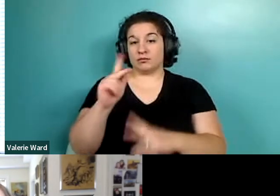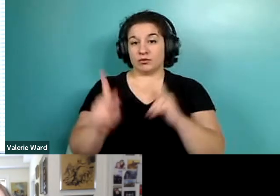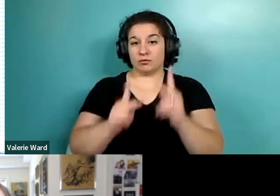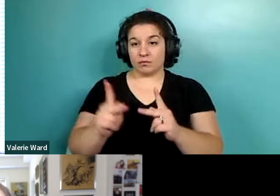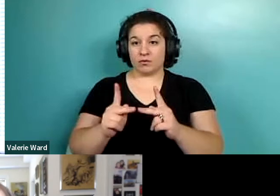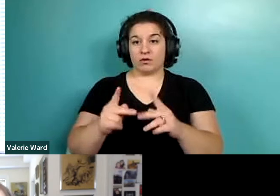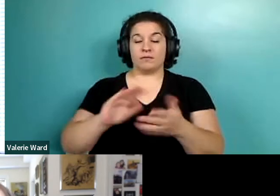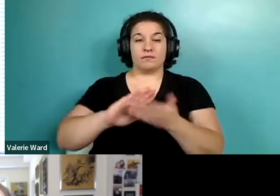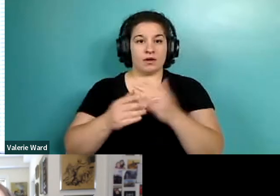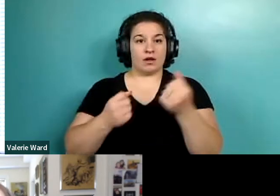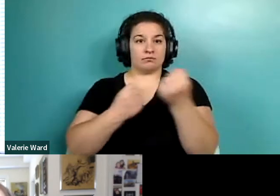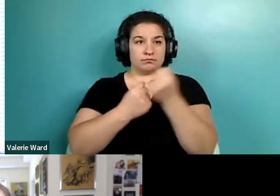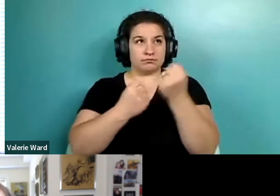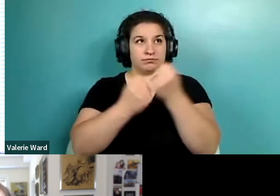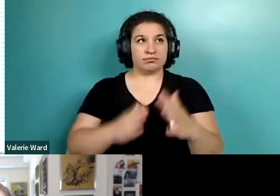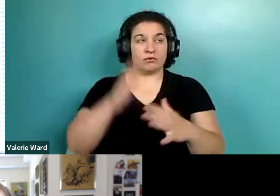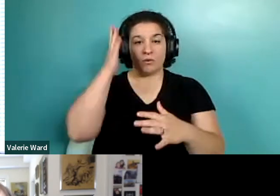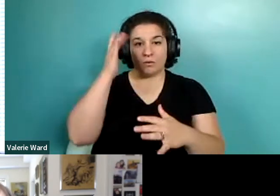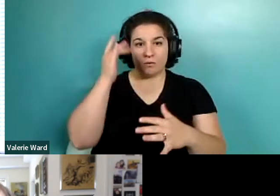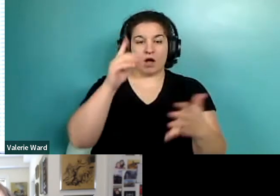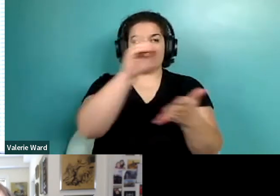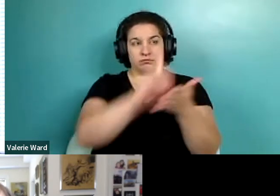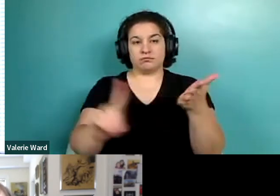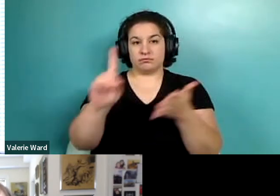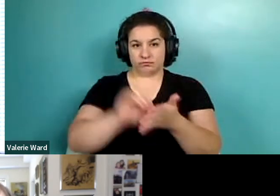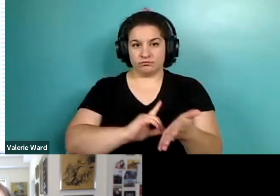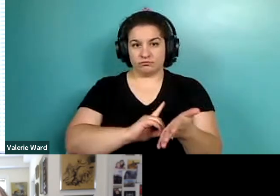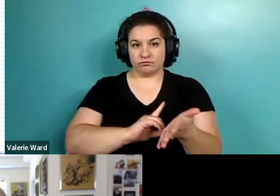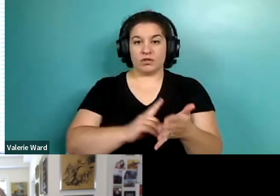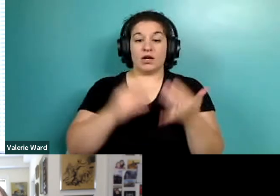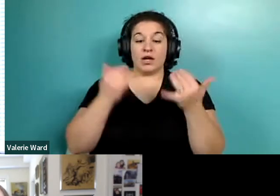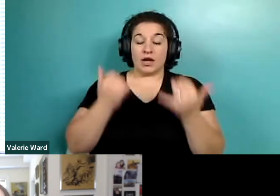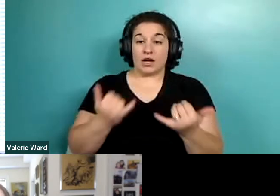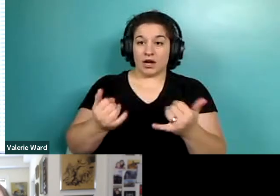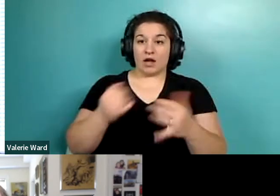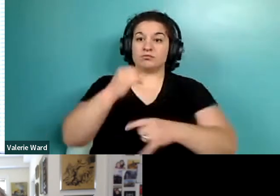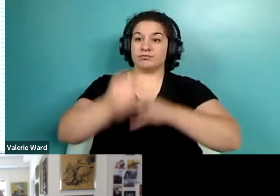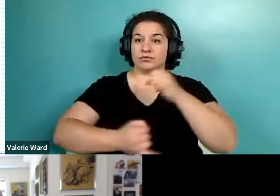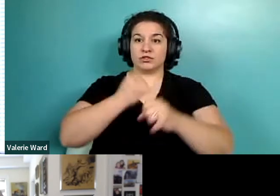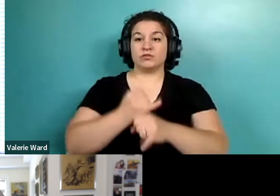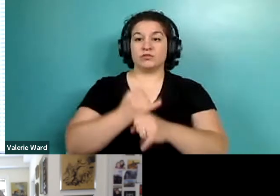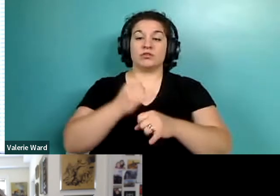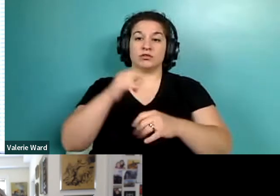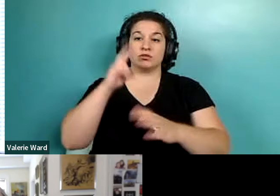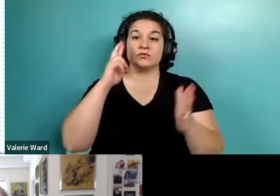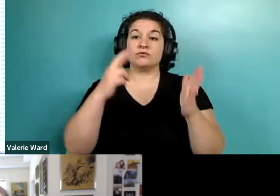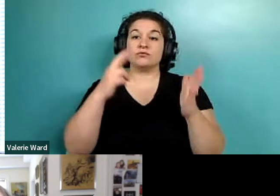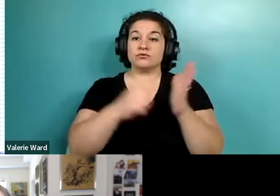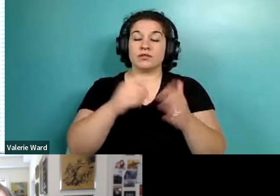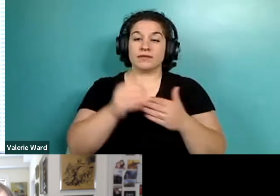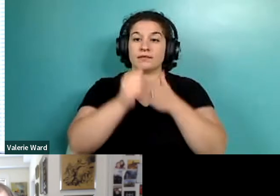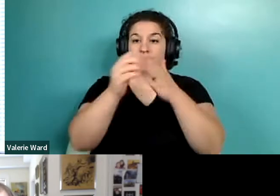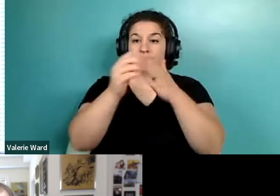discrimination. She is now an internationally recognized leader in the disability rights community, and she was also featured in